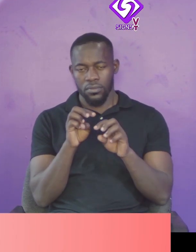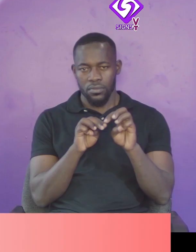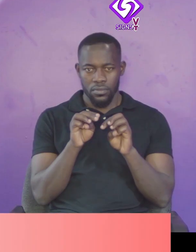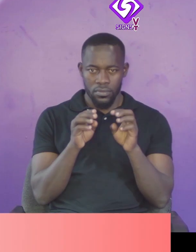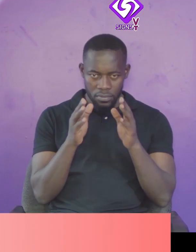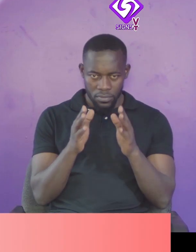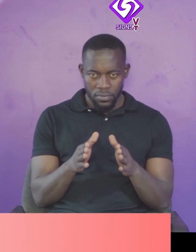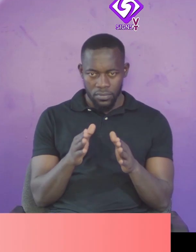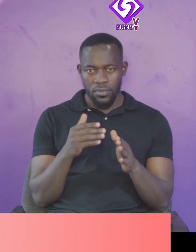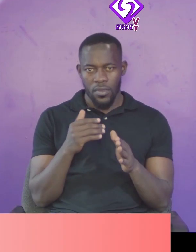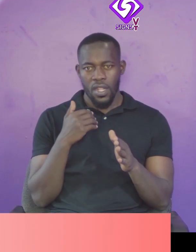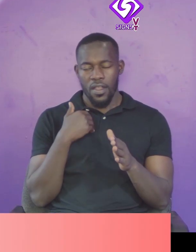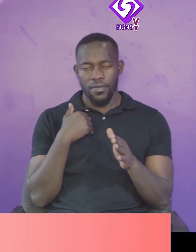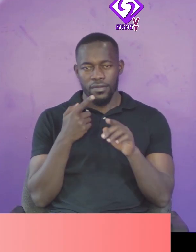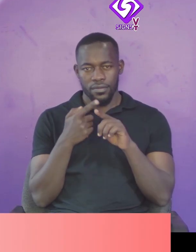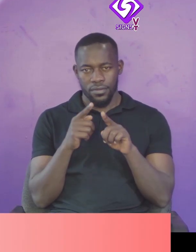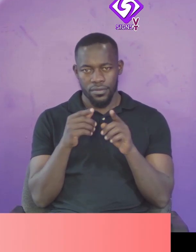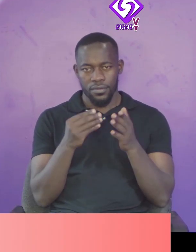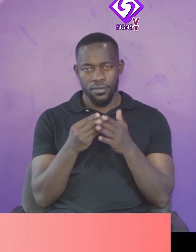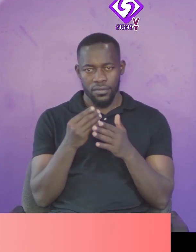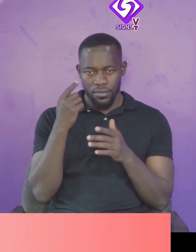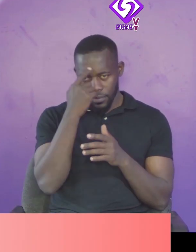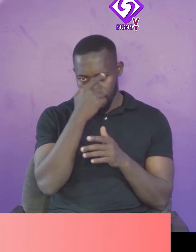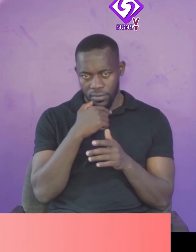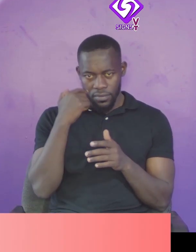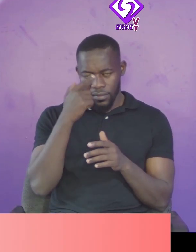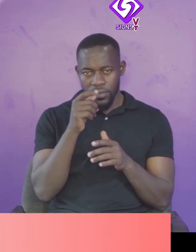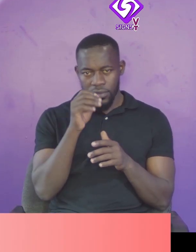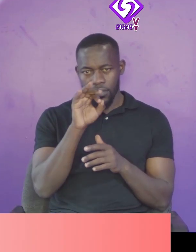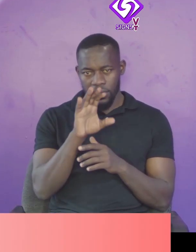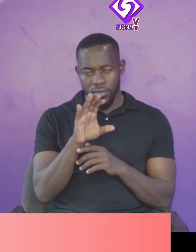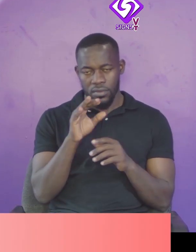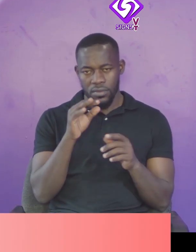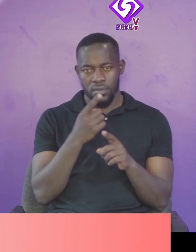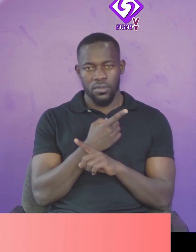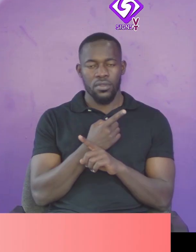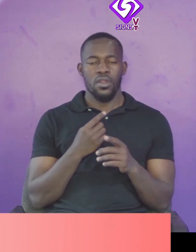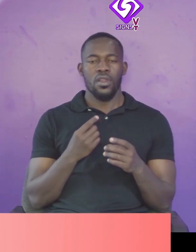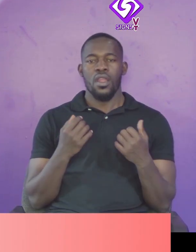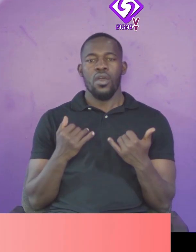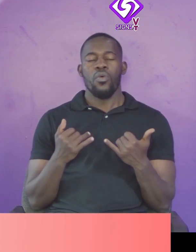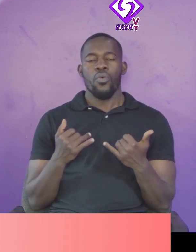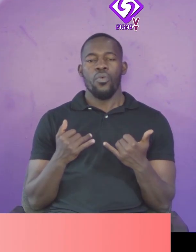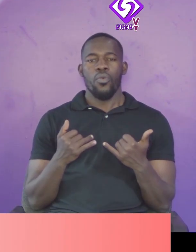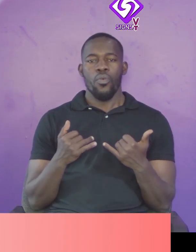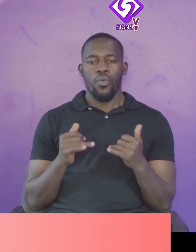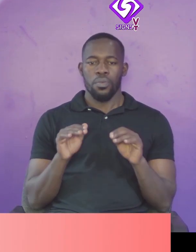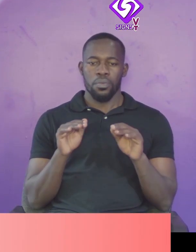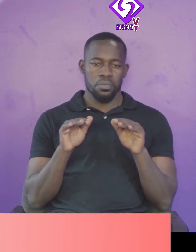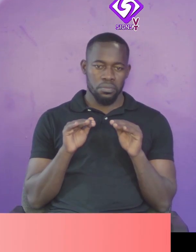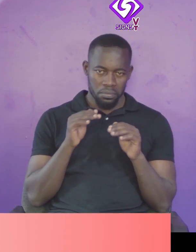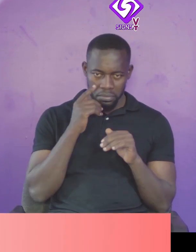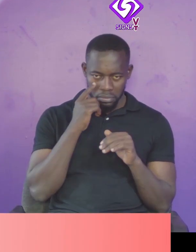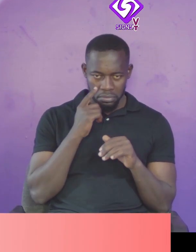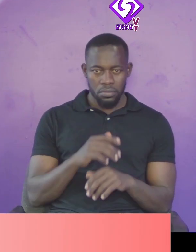brought in new faces. Yeah. So, Mololo, this is not the AFC Leopards we have been used to know. Okay, let's wait and see.